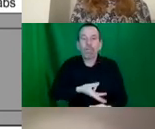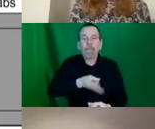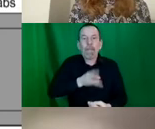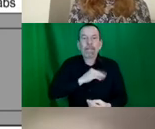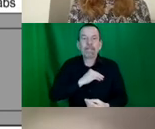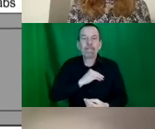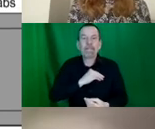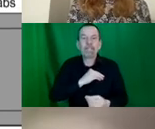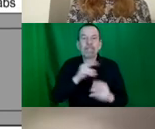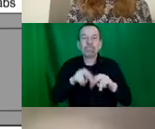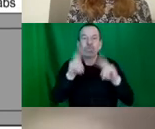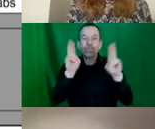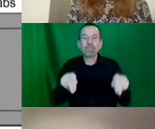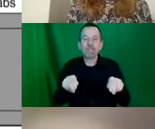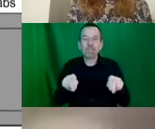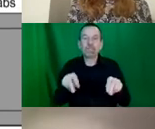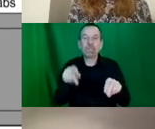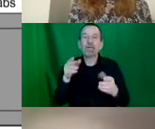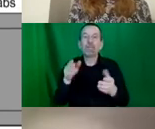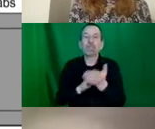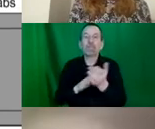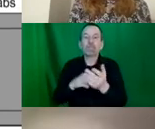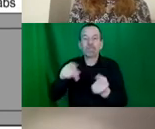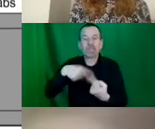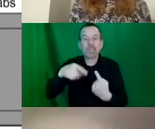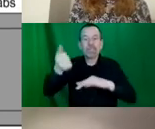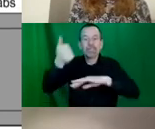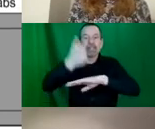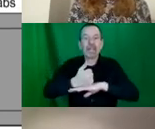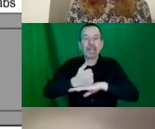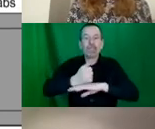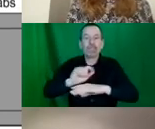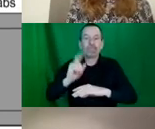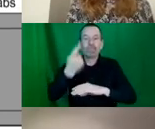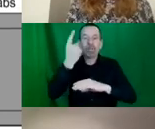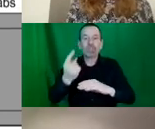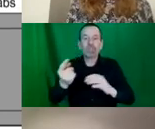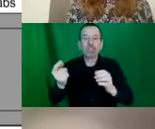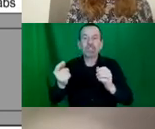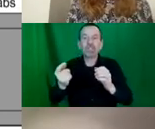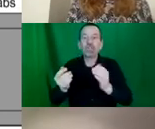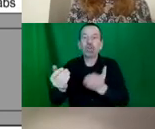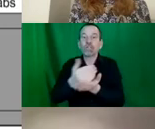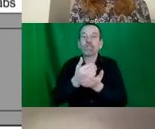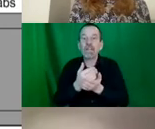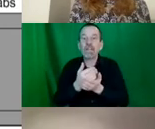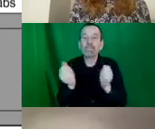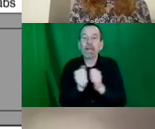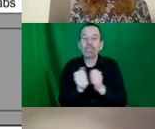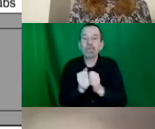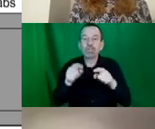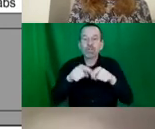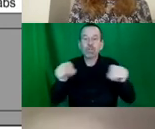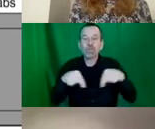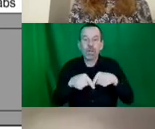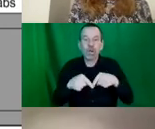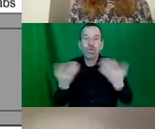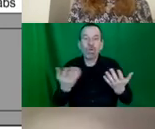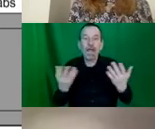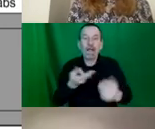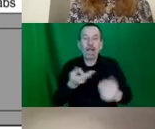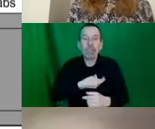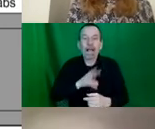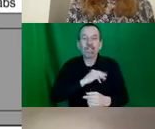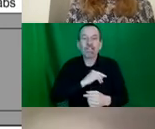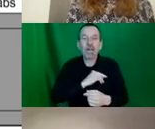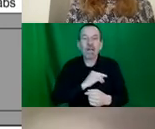with the BL led them to setting up their first paper conservation studio in the West Bank at the museum, followed by reciprocal training visits at the BL and